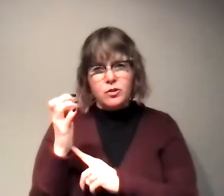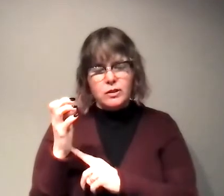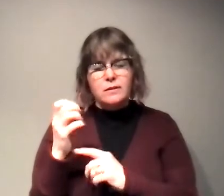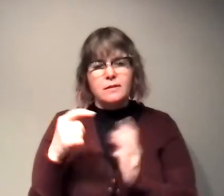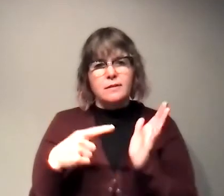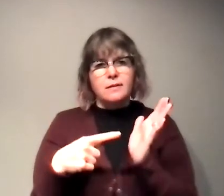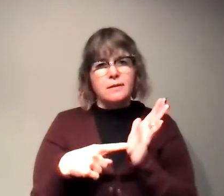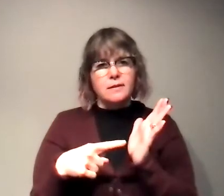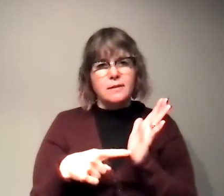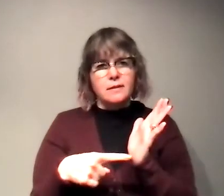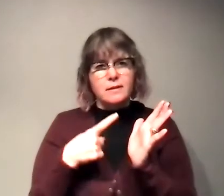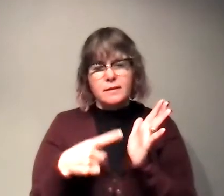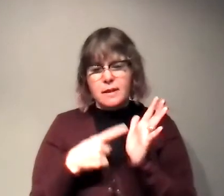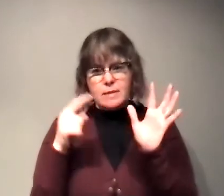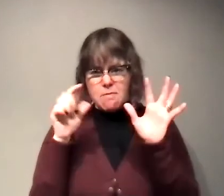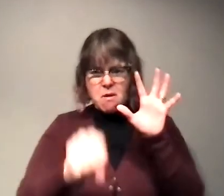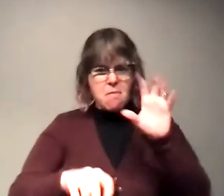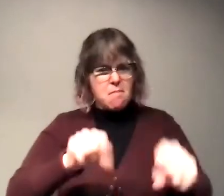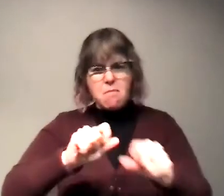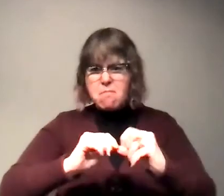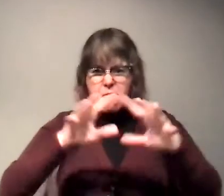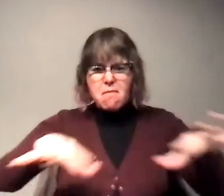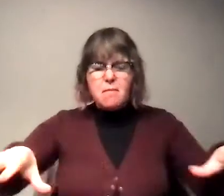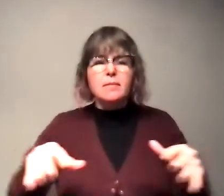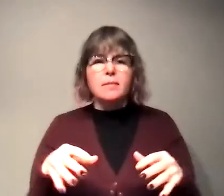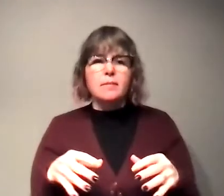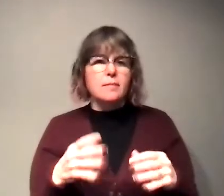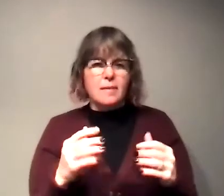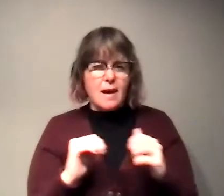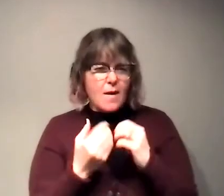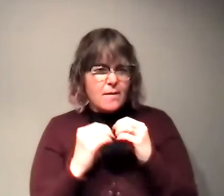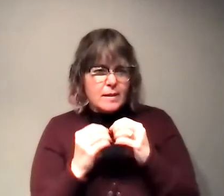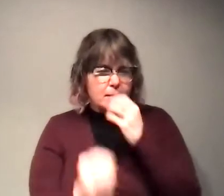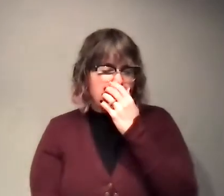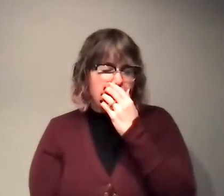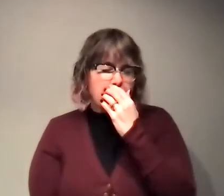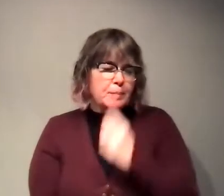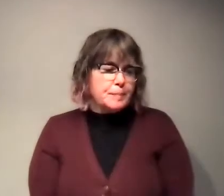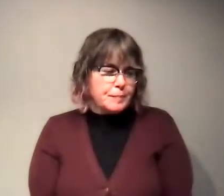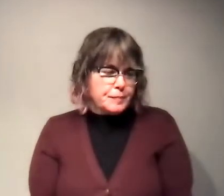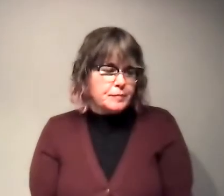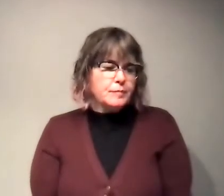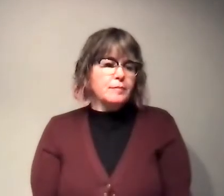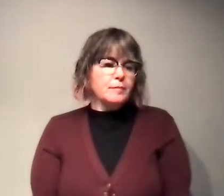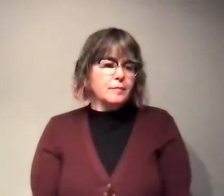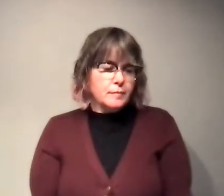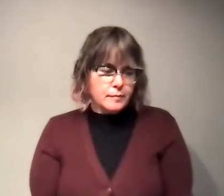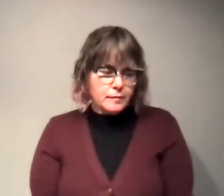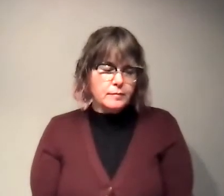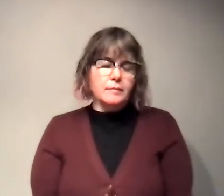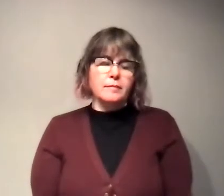sometimes just like totally overtaking places, and then what we can do about it? Yes, so typically it's too